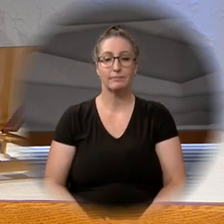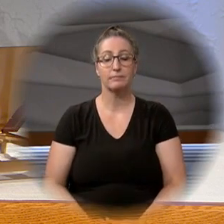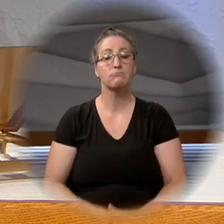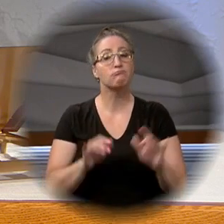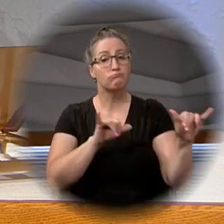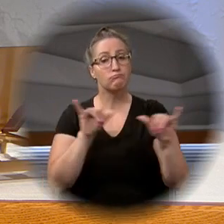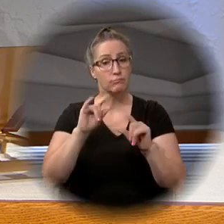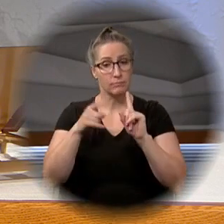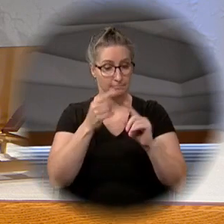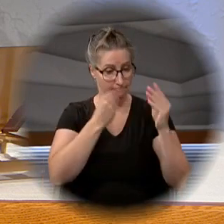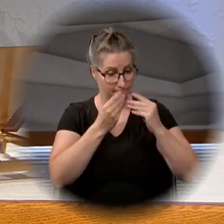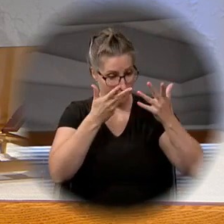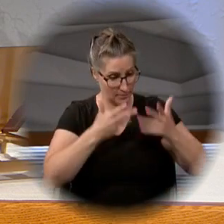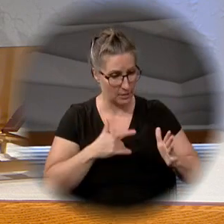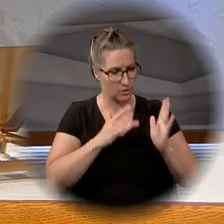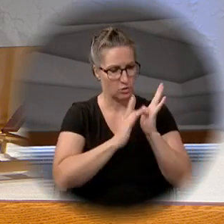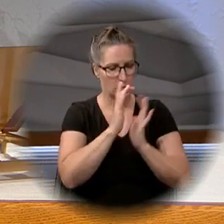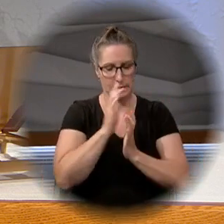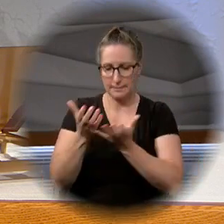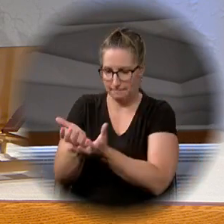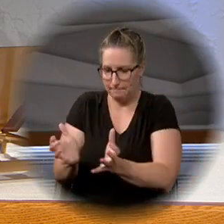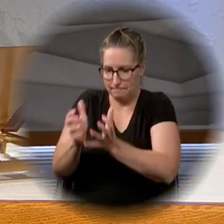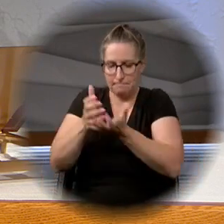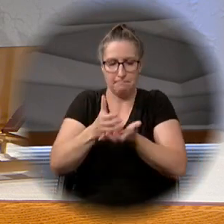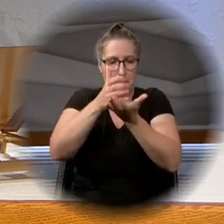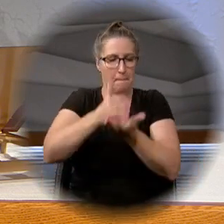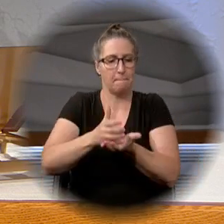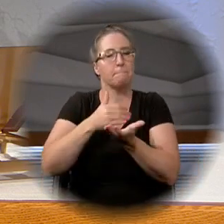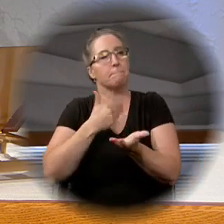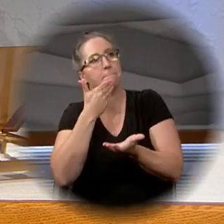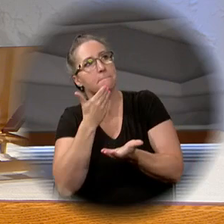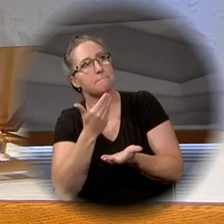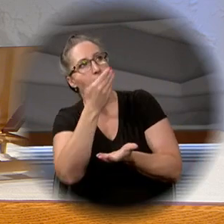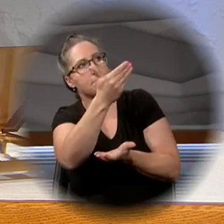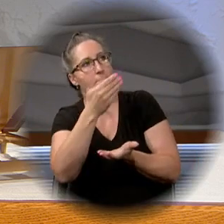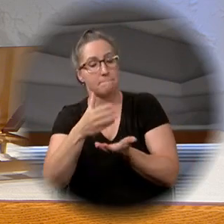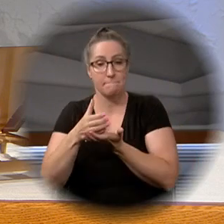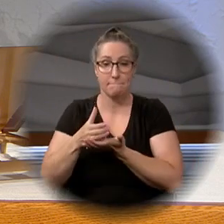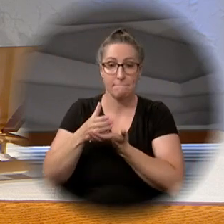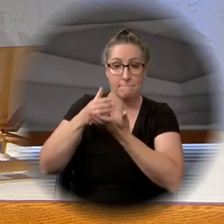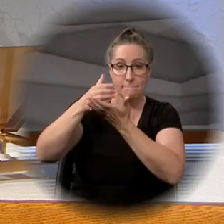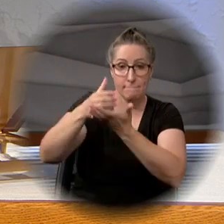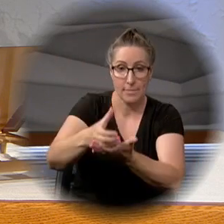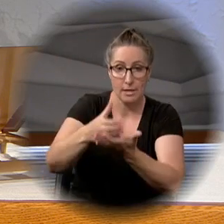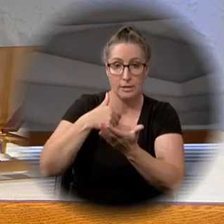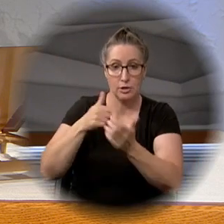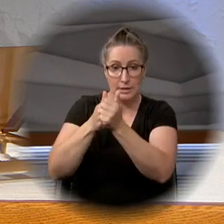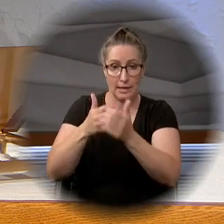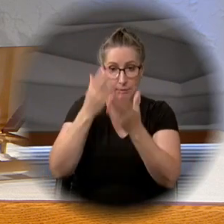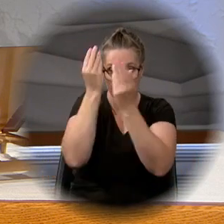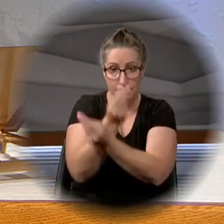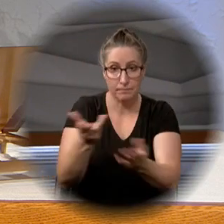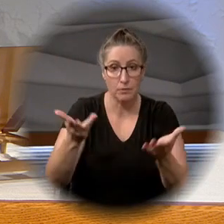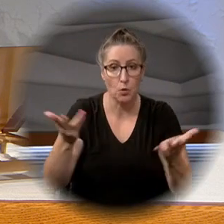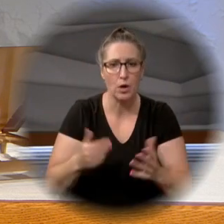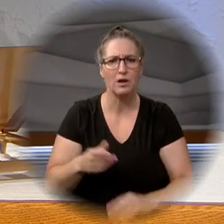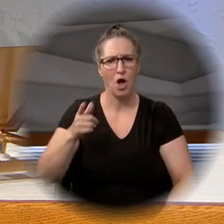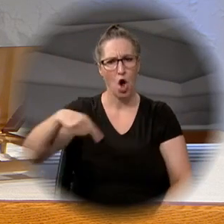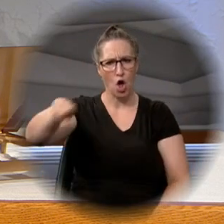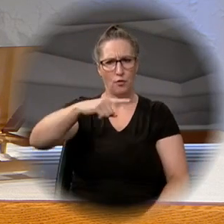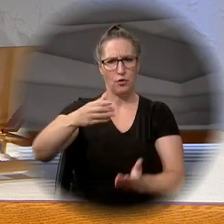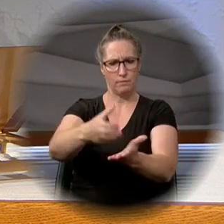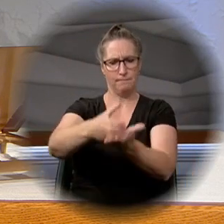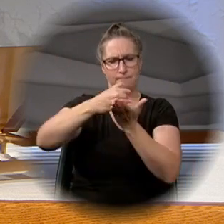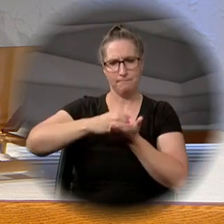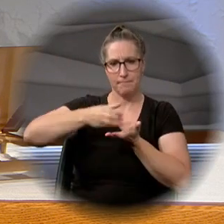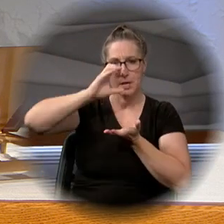In a similar way, when supper was ended, he took the chalice, and once more, giving thanks, he gave it to his disciples, saying, "Take this, all of you, and